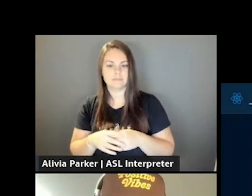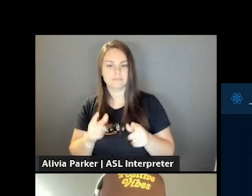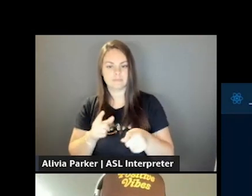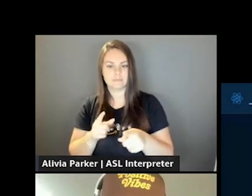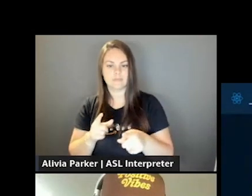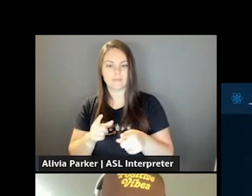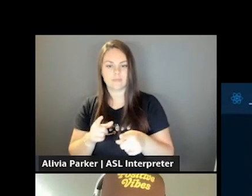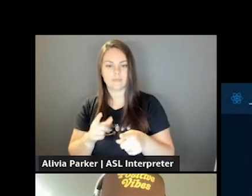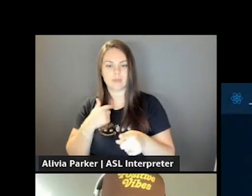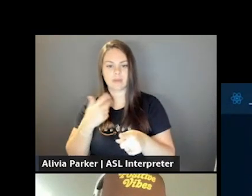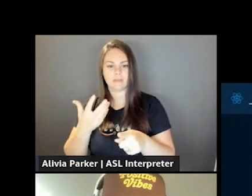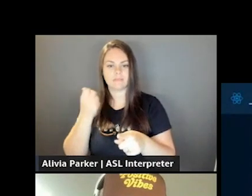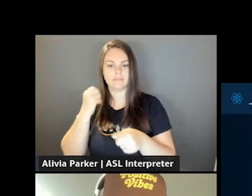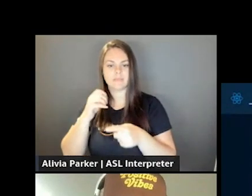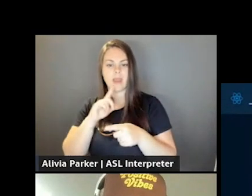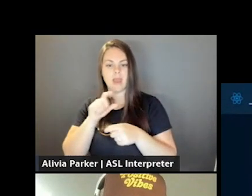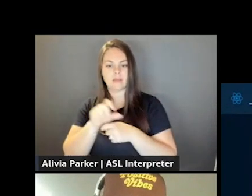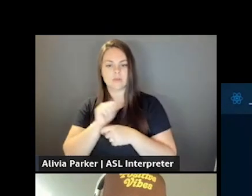key.